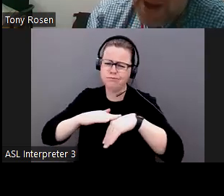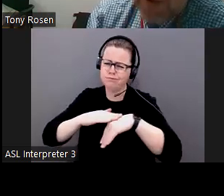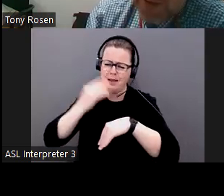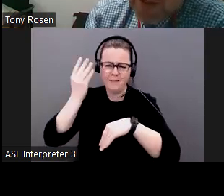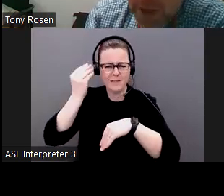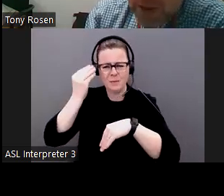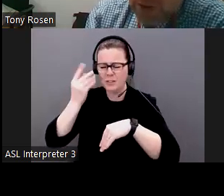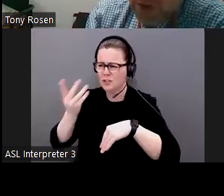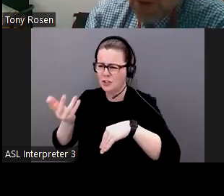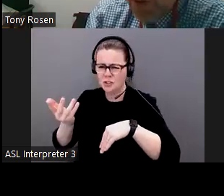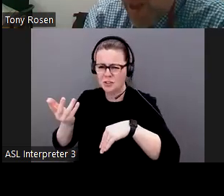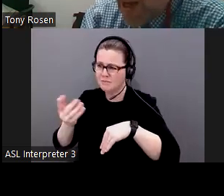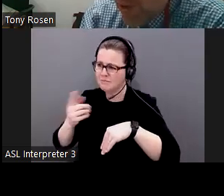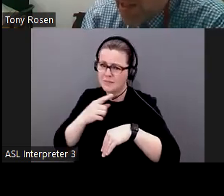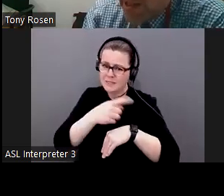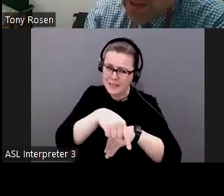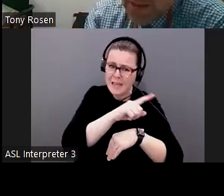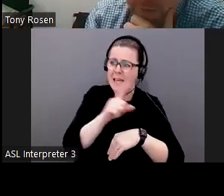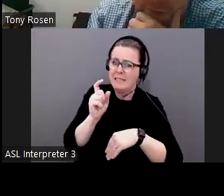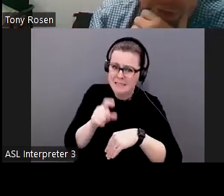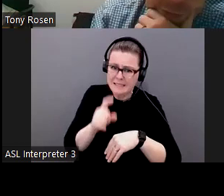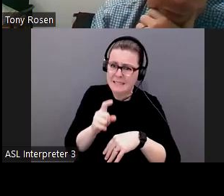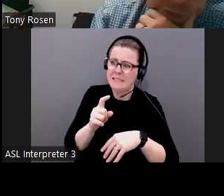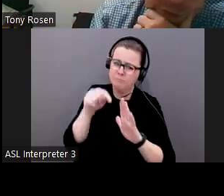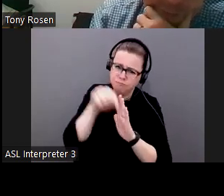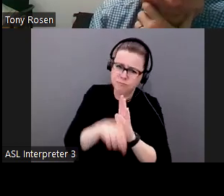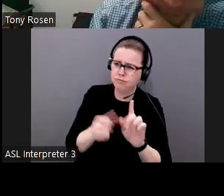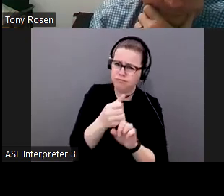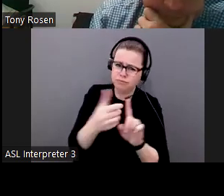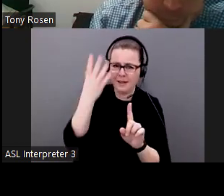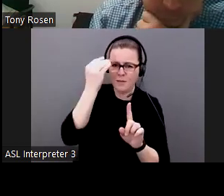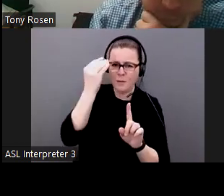the information that's critical to obtain justice for these older adults.